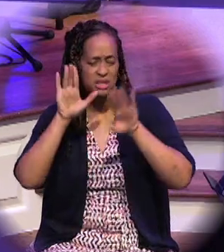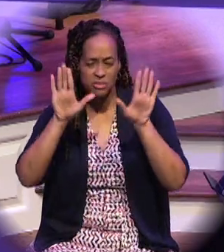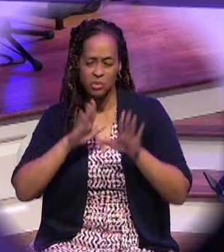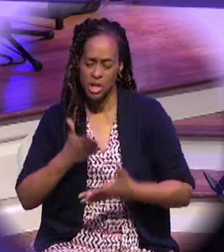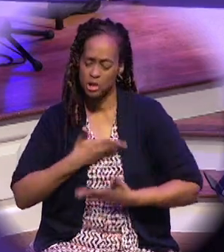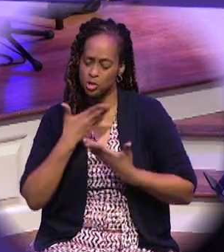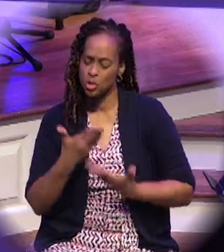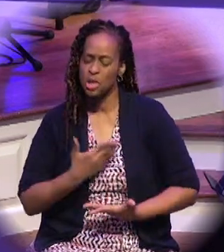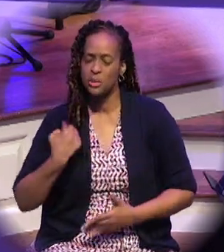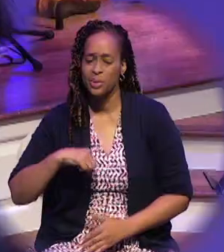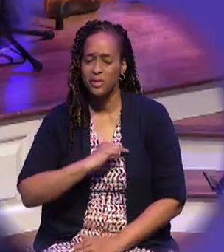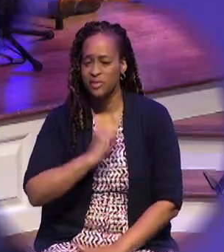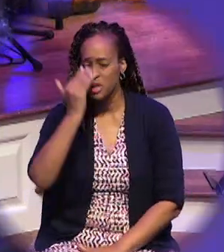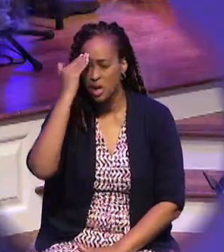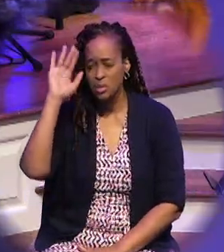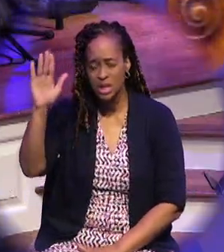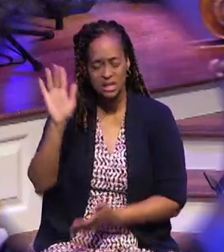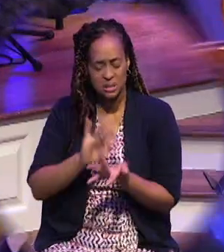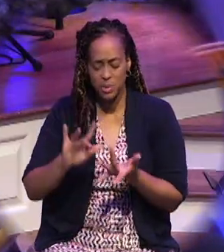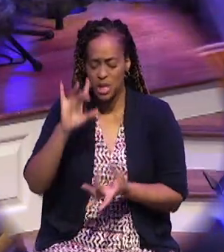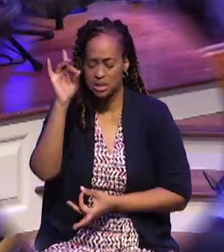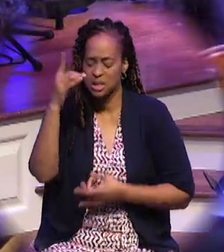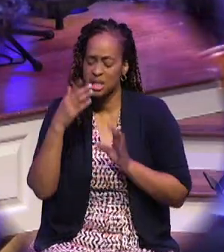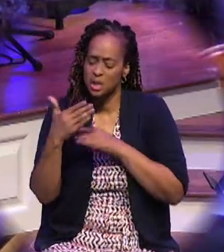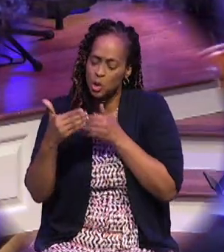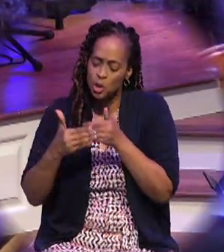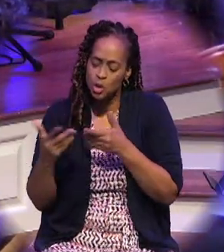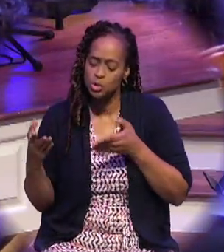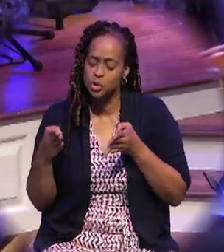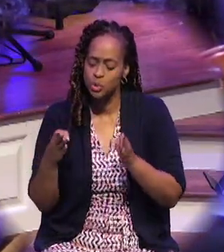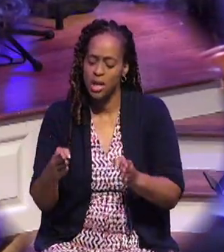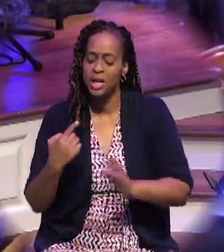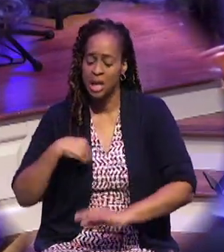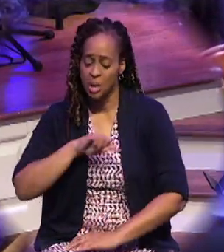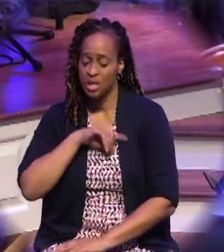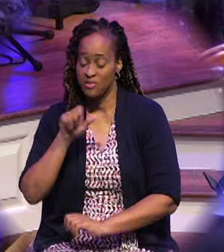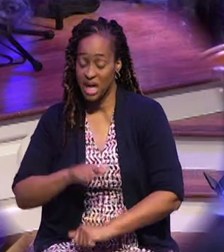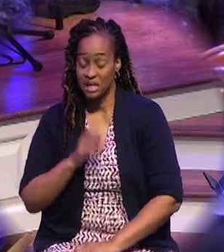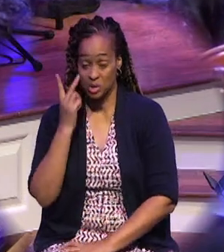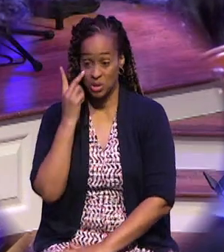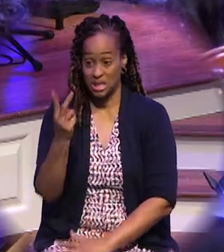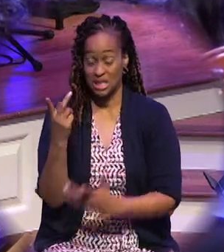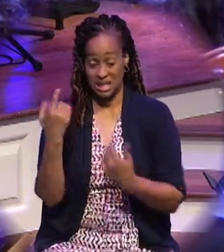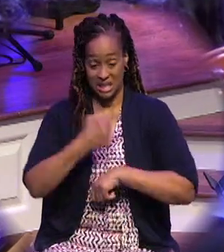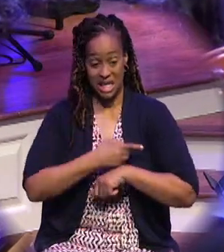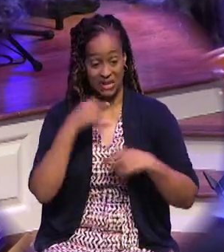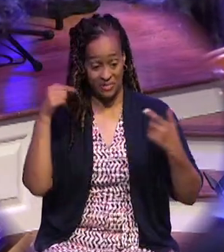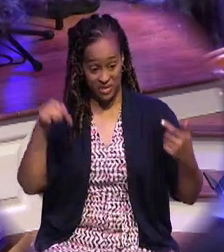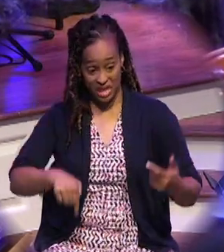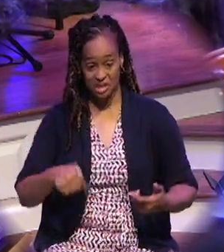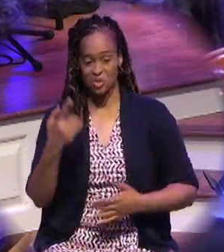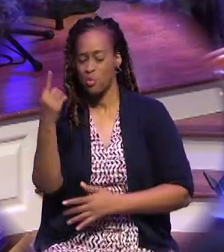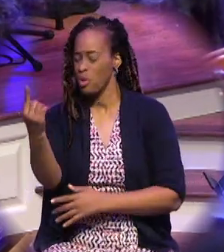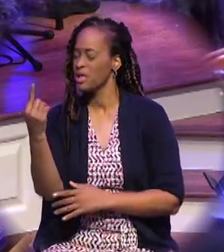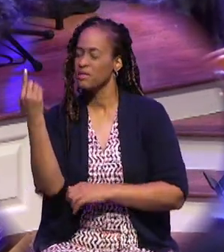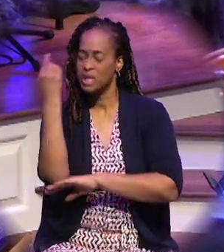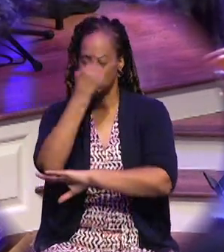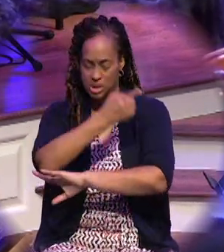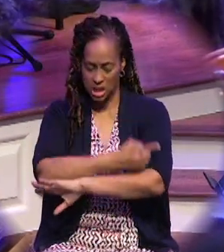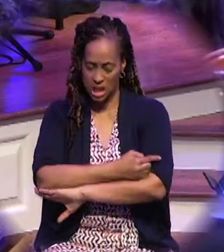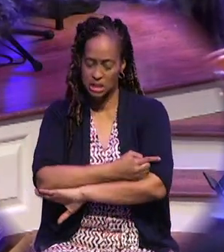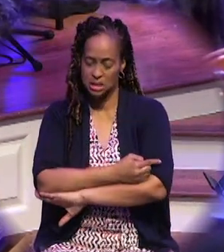when we've known his presence in the most intimate of ways. We've gotten to witness that today. This is one of those